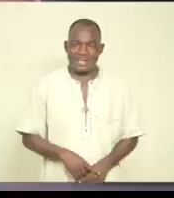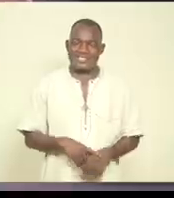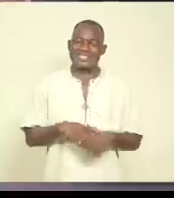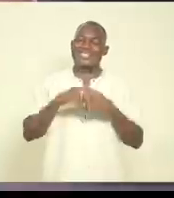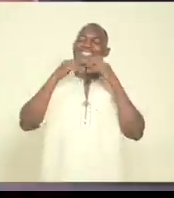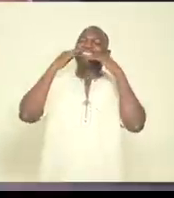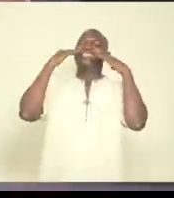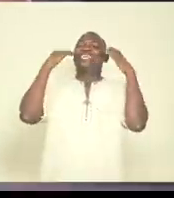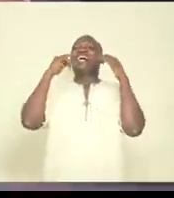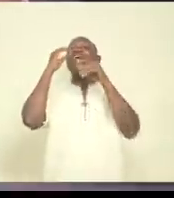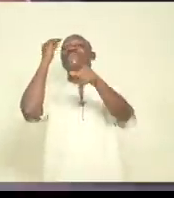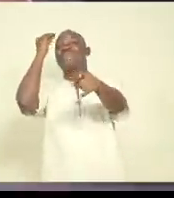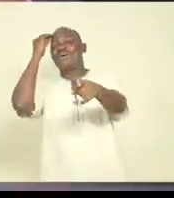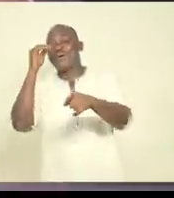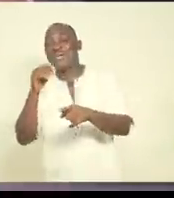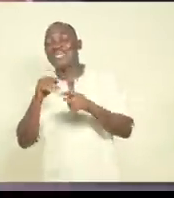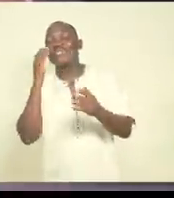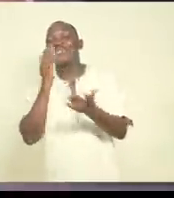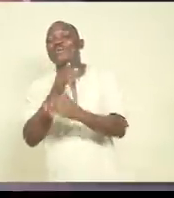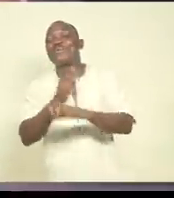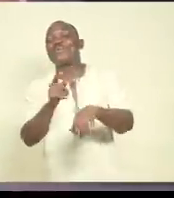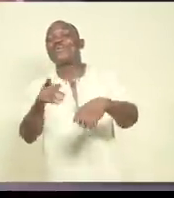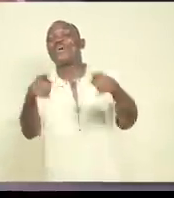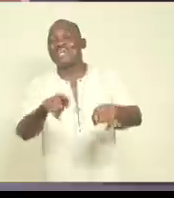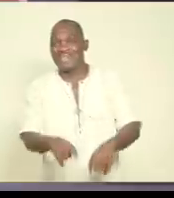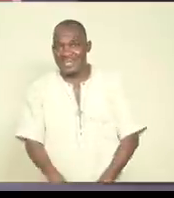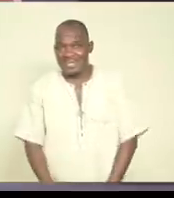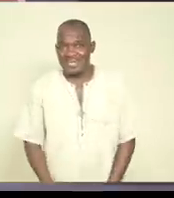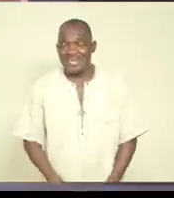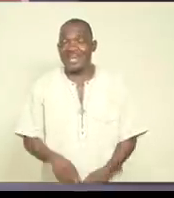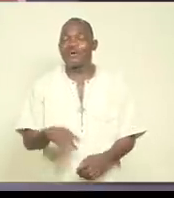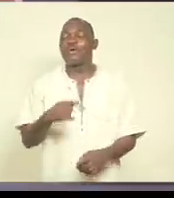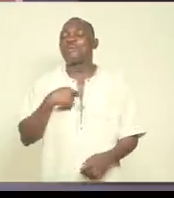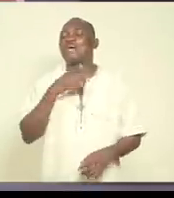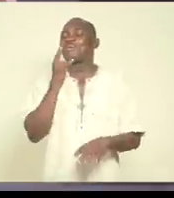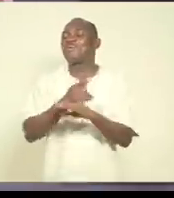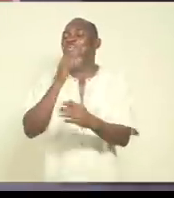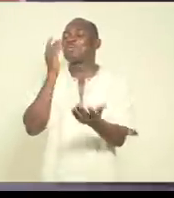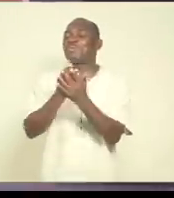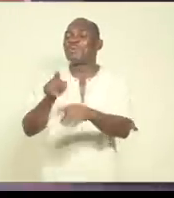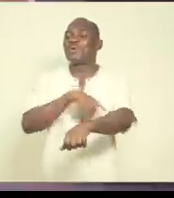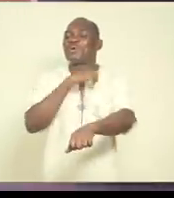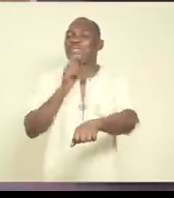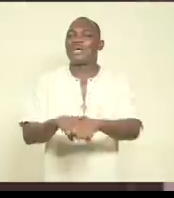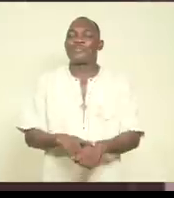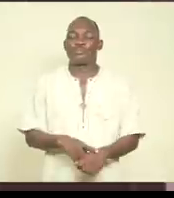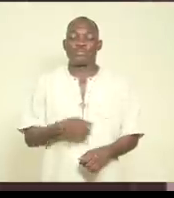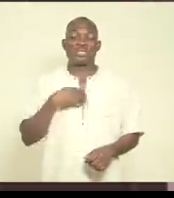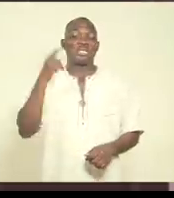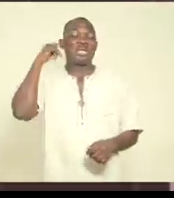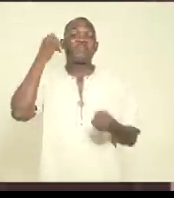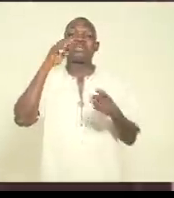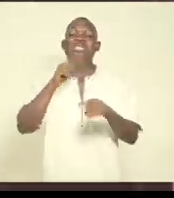You know the number of times I've heard that. I mean at this time, I have stopped no alcohol. I've heard that like 10 million times in the last 10